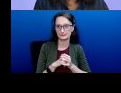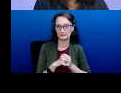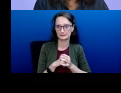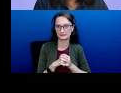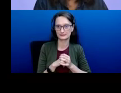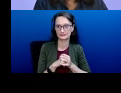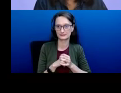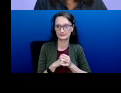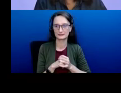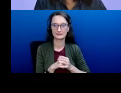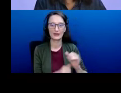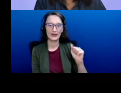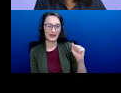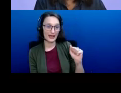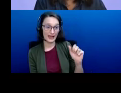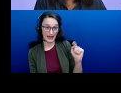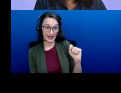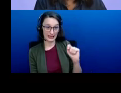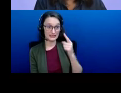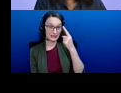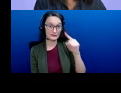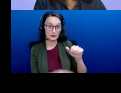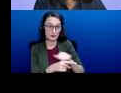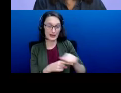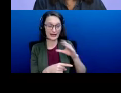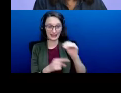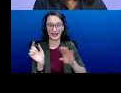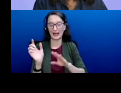So AT for training and professional development.